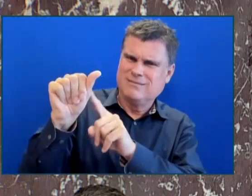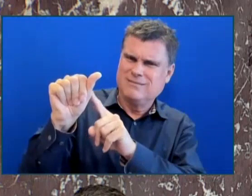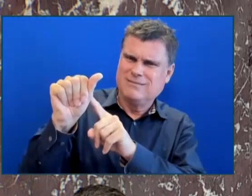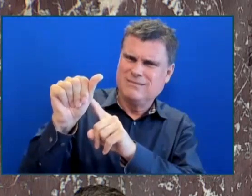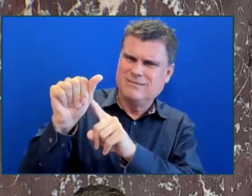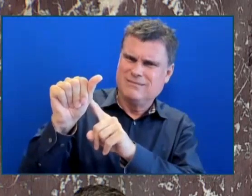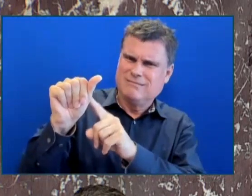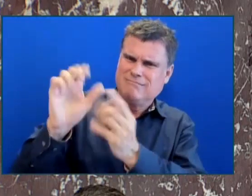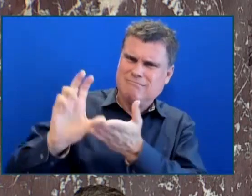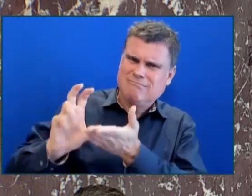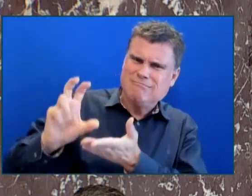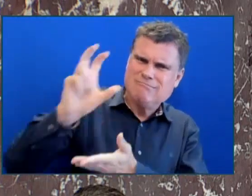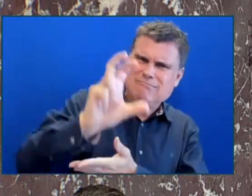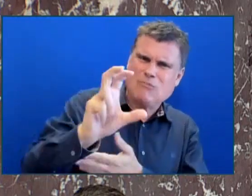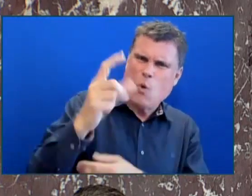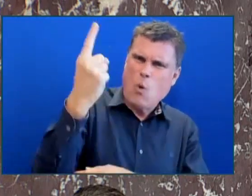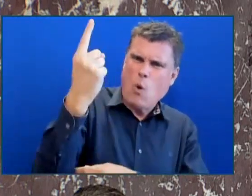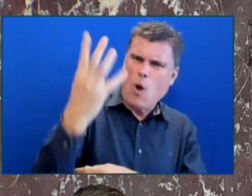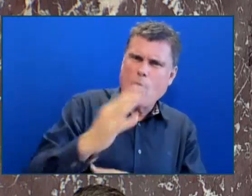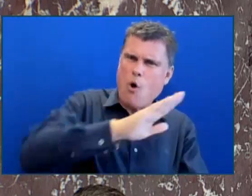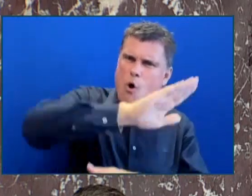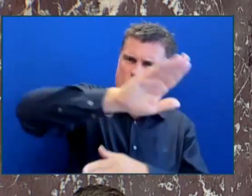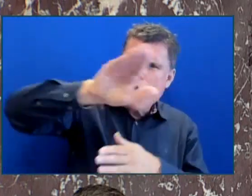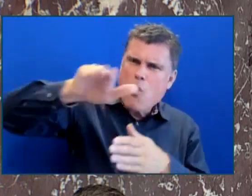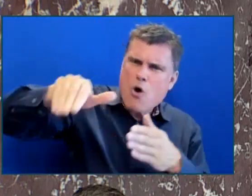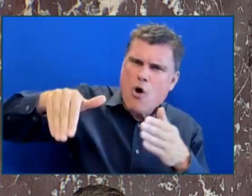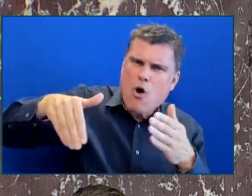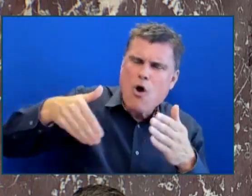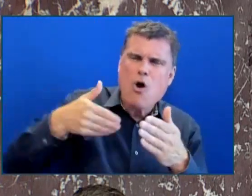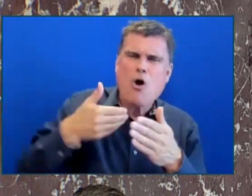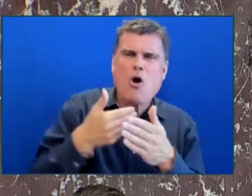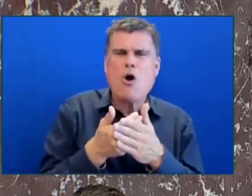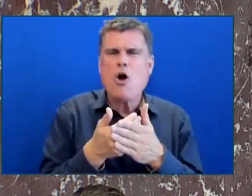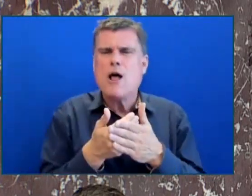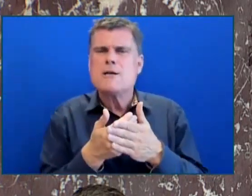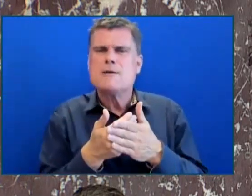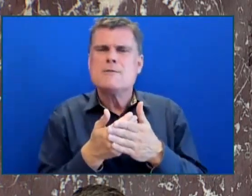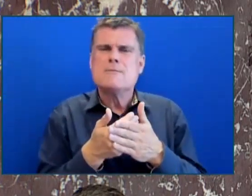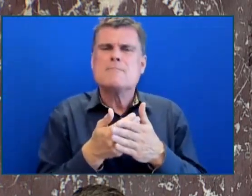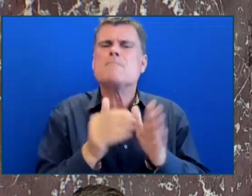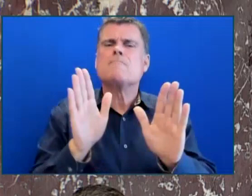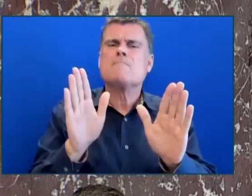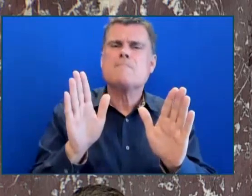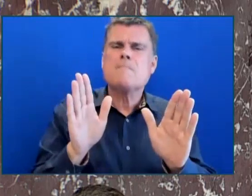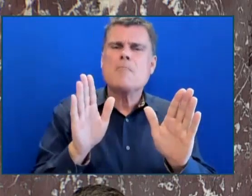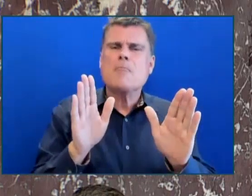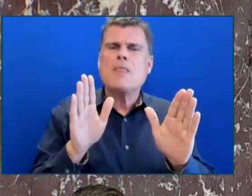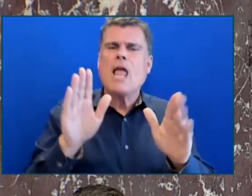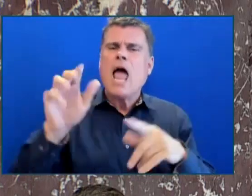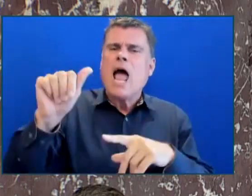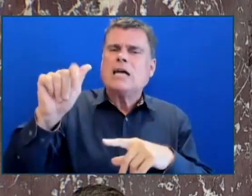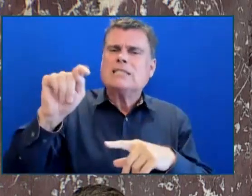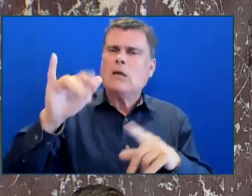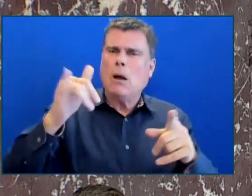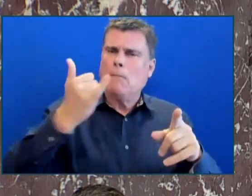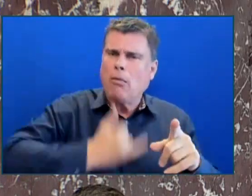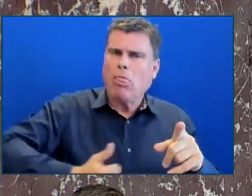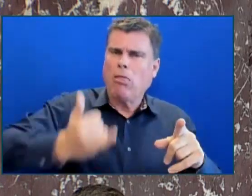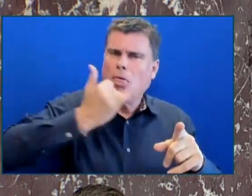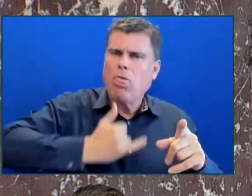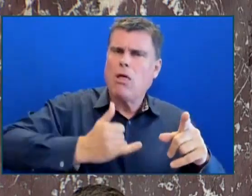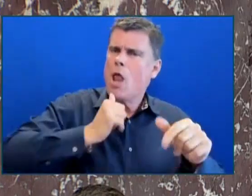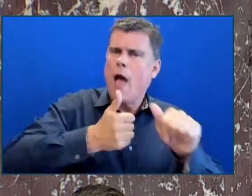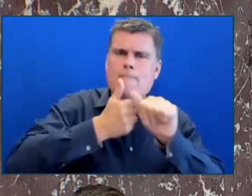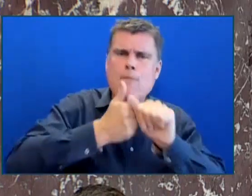Building Safety Database of Infractions. And over the last year, there were 75 fires in the last year alone, Mr. Speaker, at